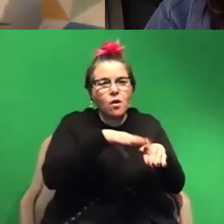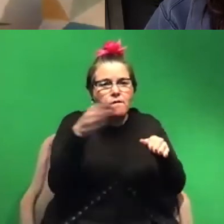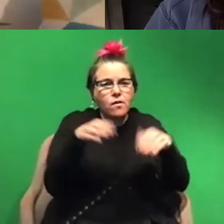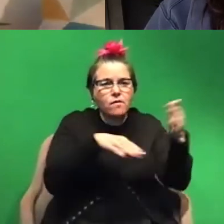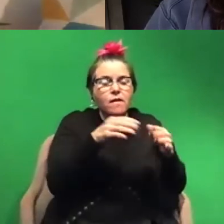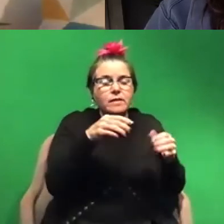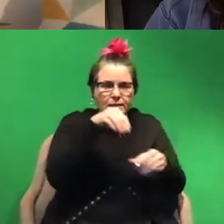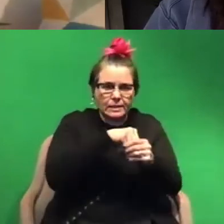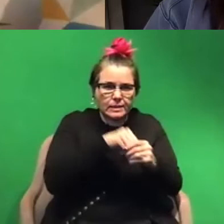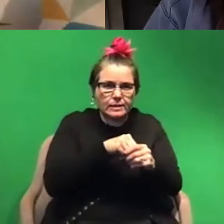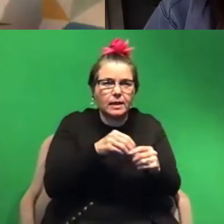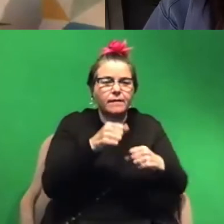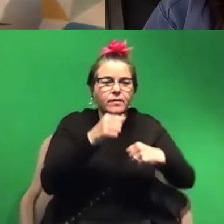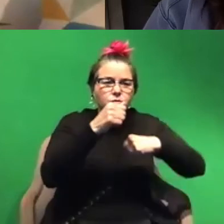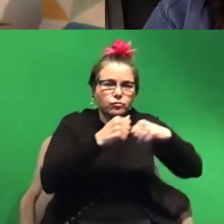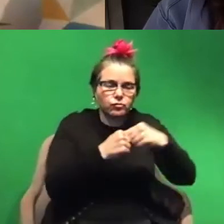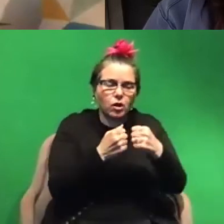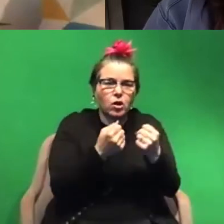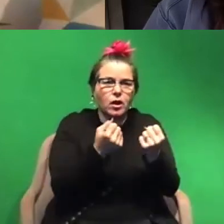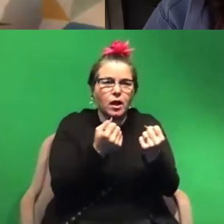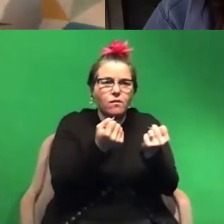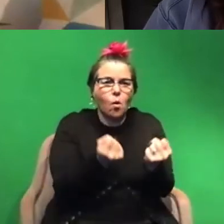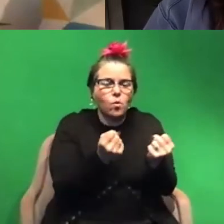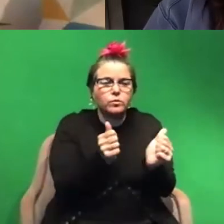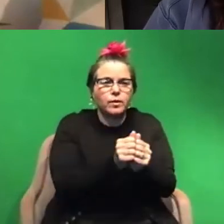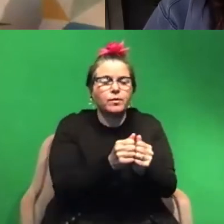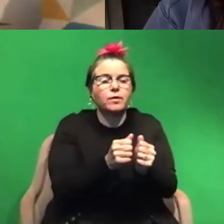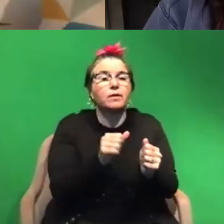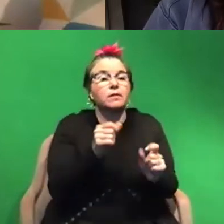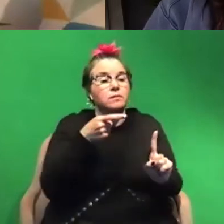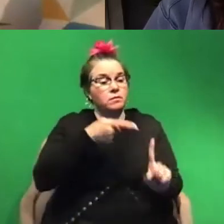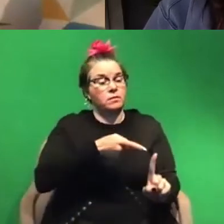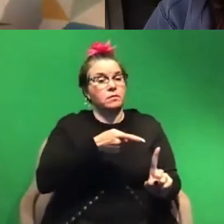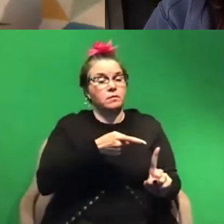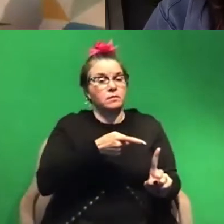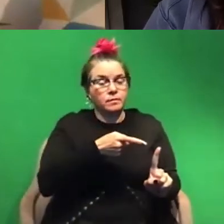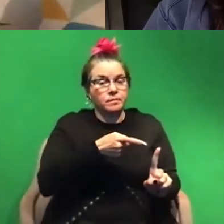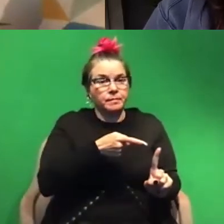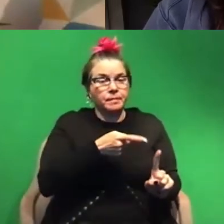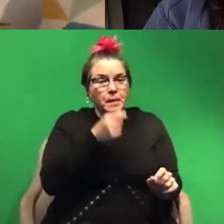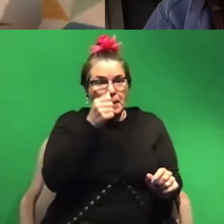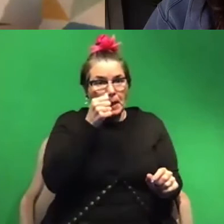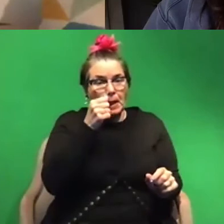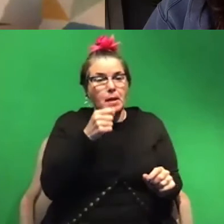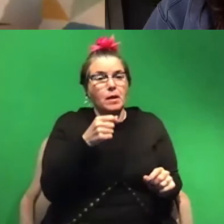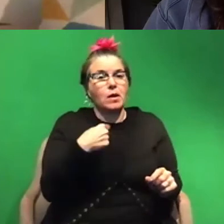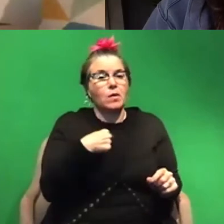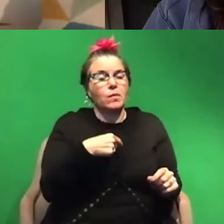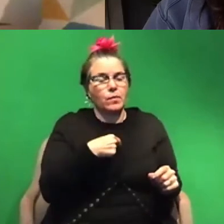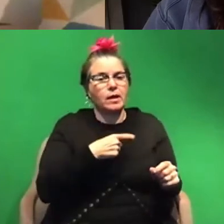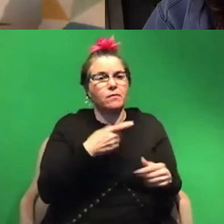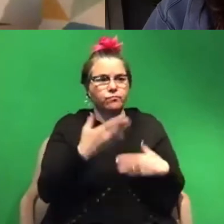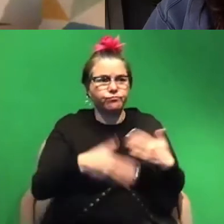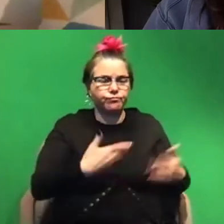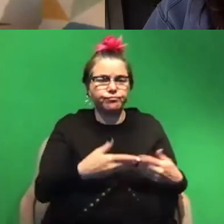is the structure that holds it together. And essentially, we've come really far in creating